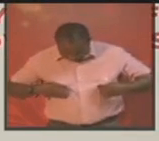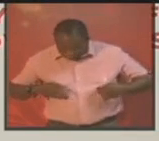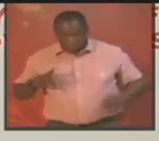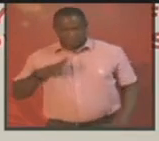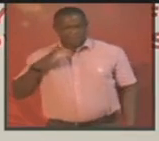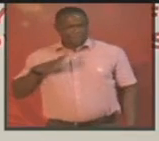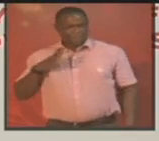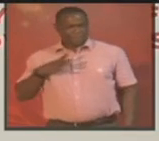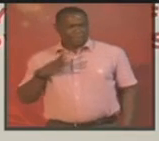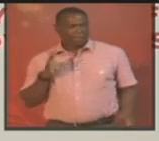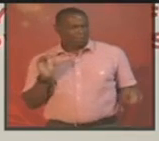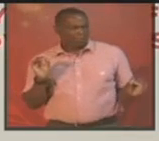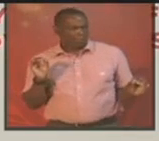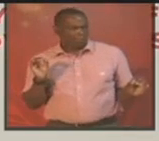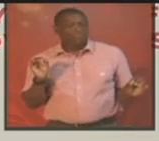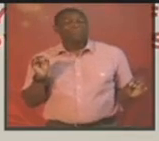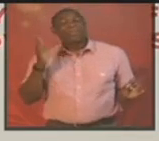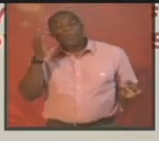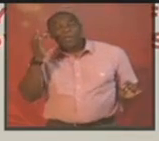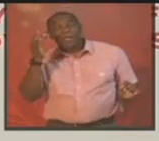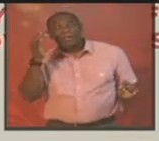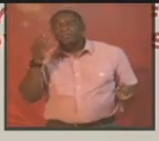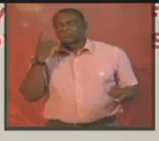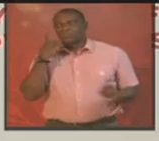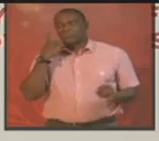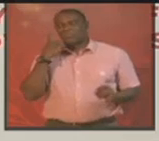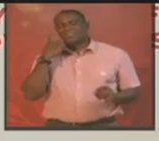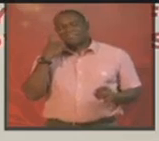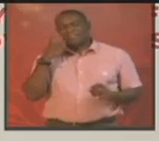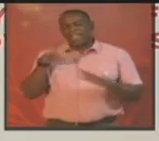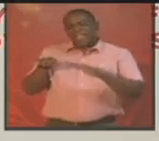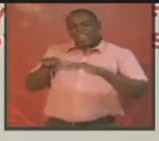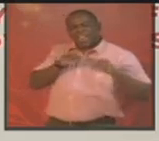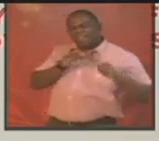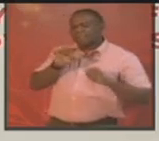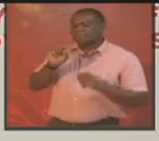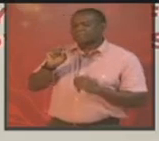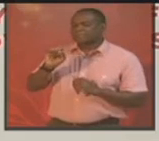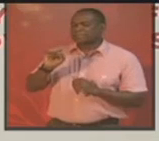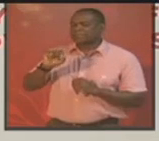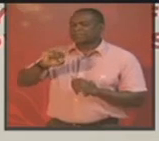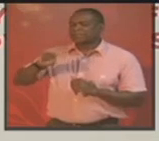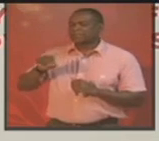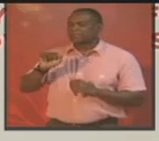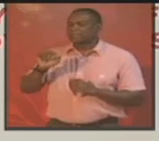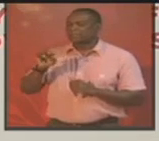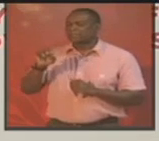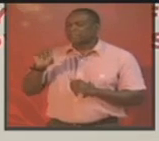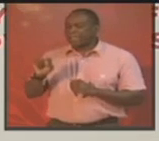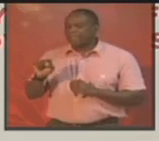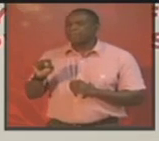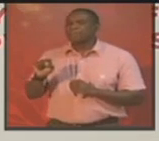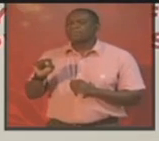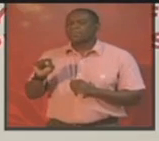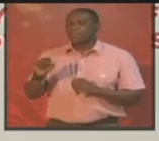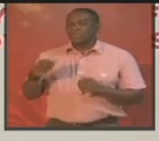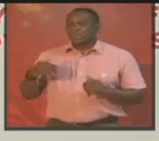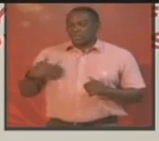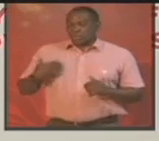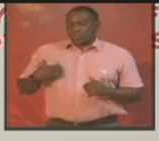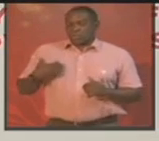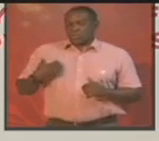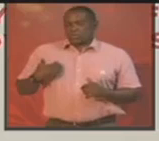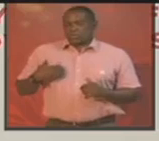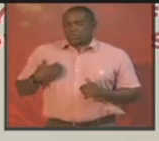just left the St. James Youth Facility. We just launched some exercise equipment under our NCD program and